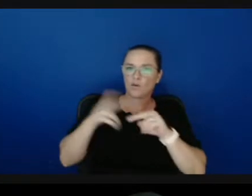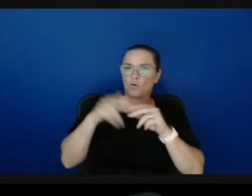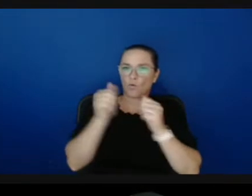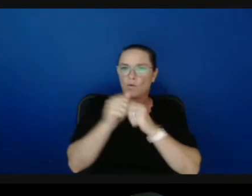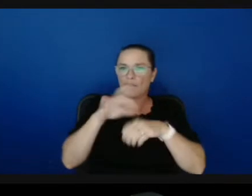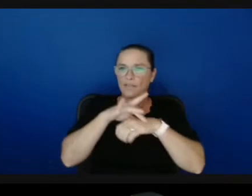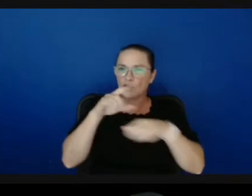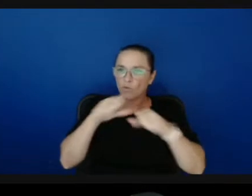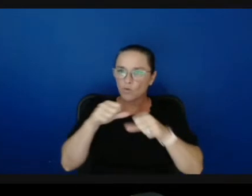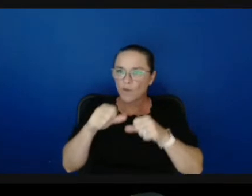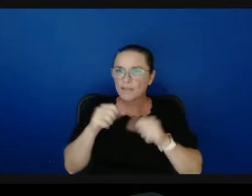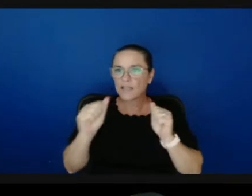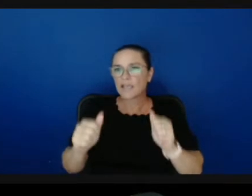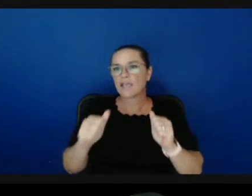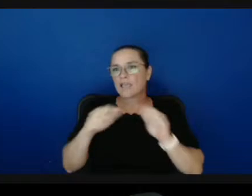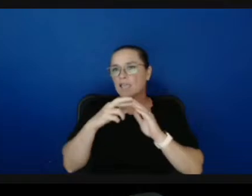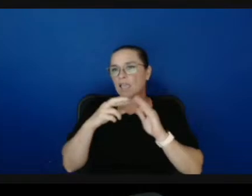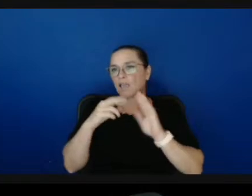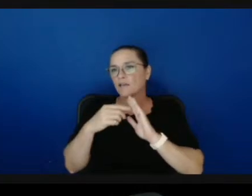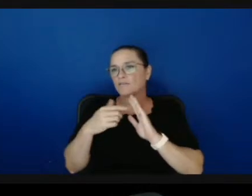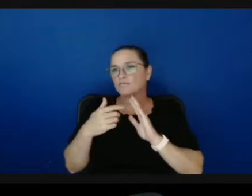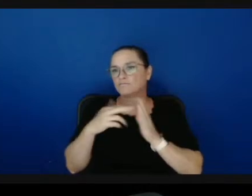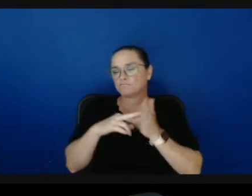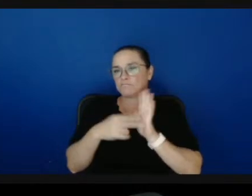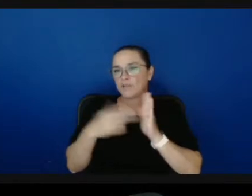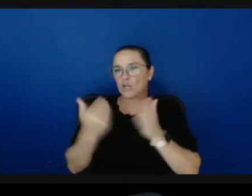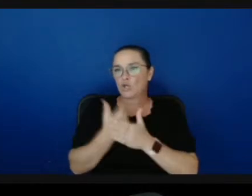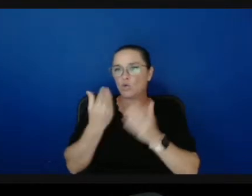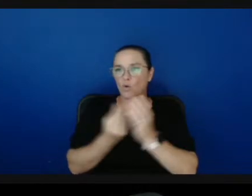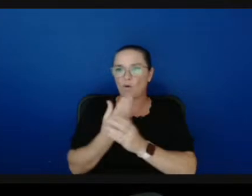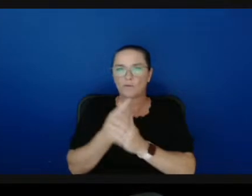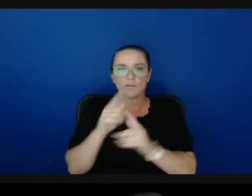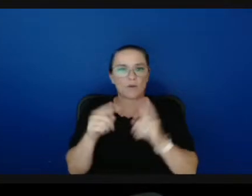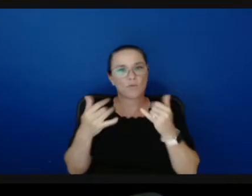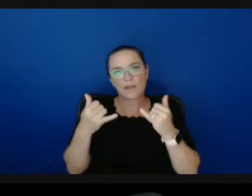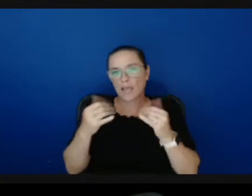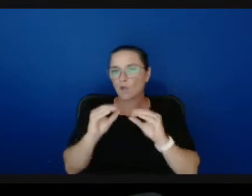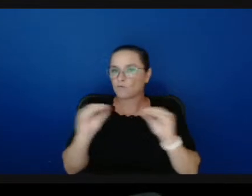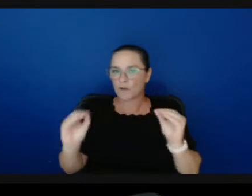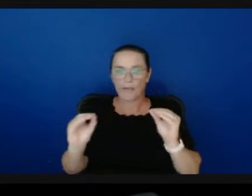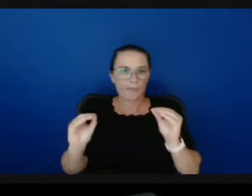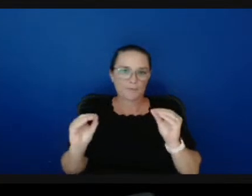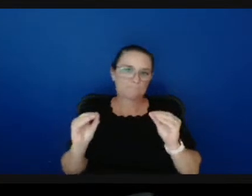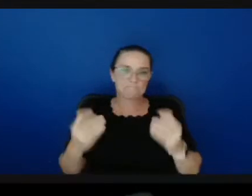deformation could result in a new eruption, but there is no signs of anything imminent.